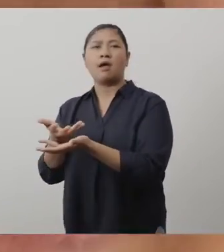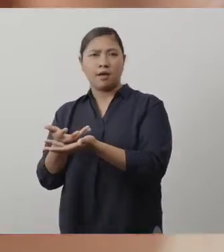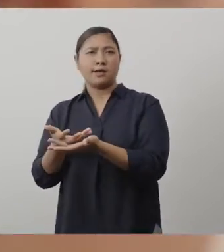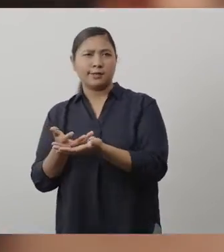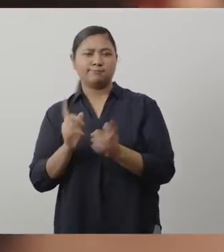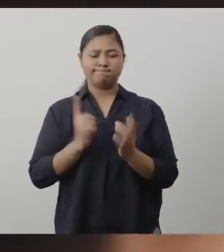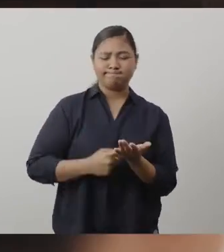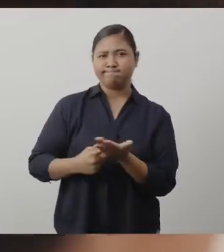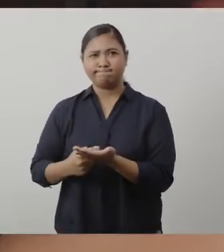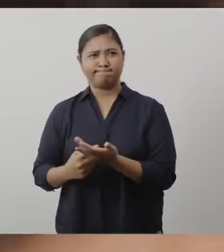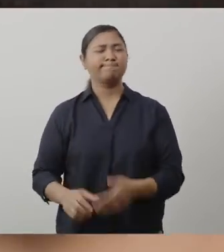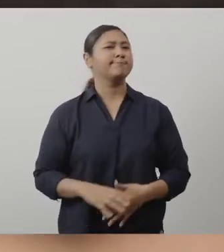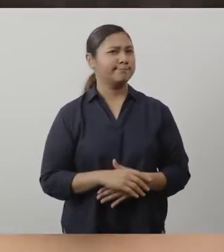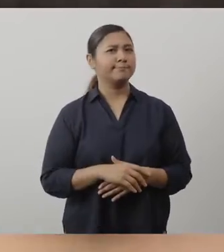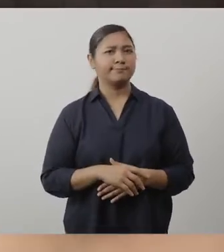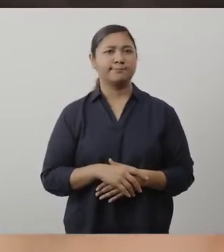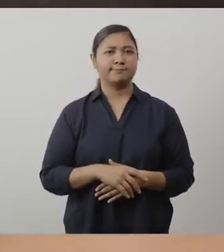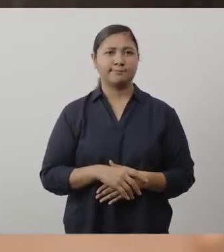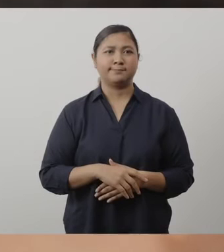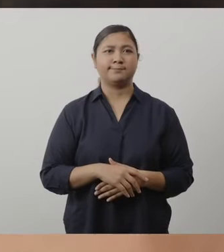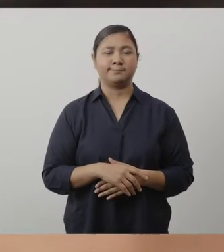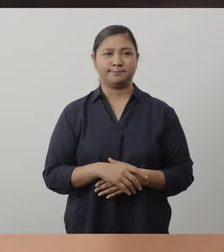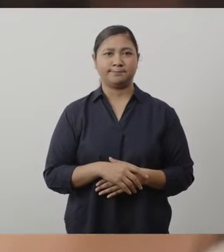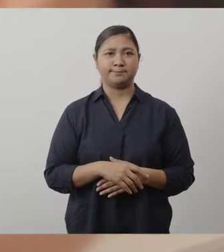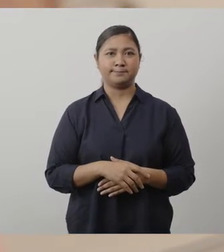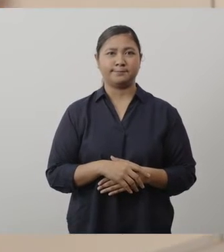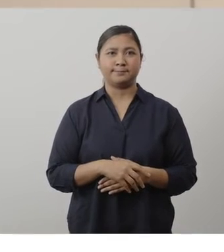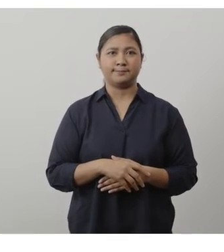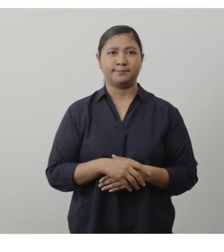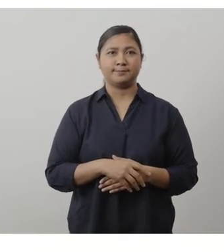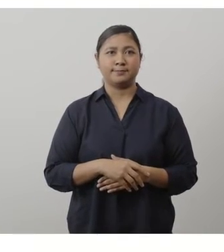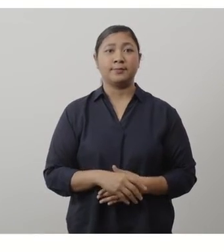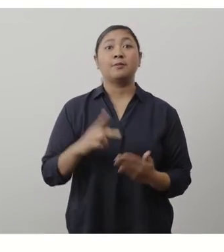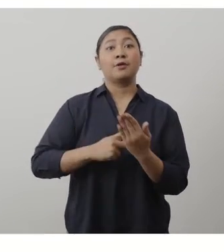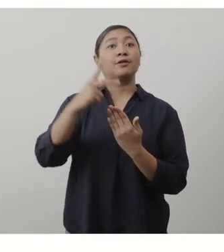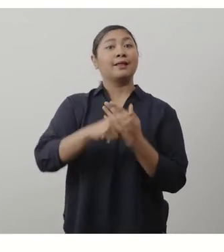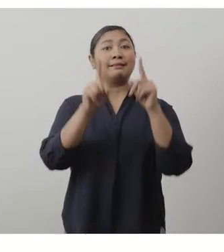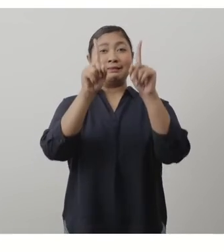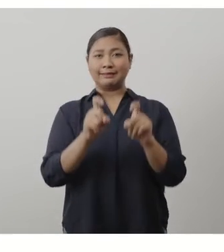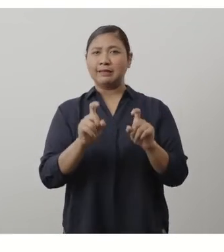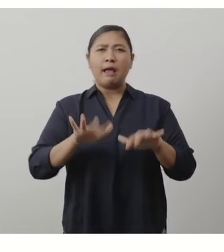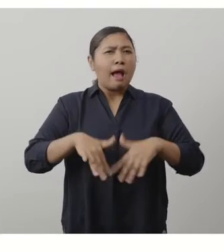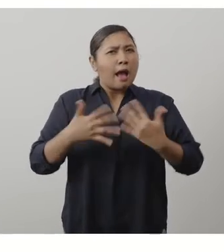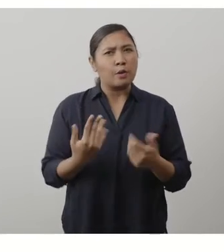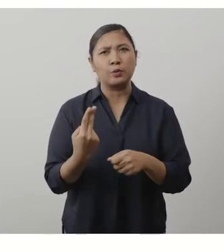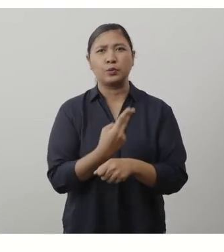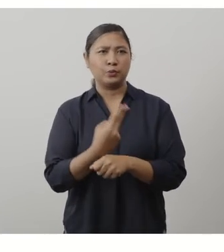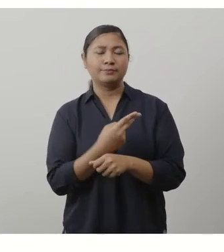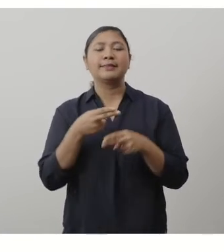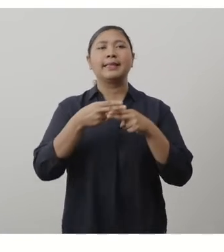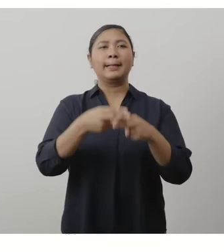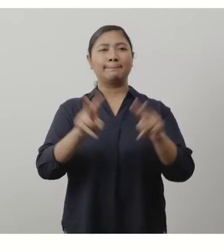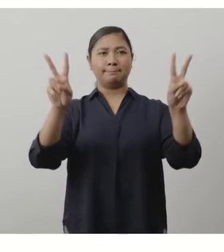lived experiences and conversations with other participants. So we adopted a waitlist randomized control